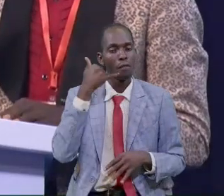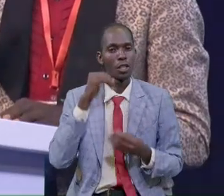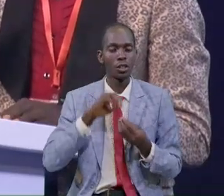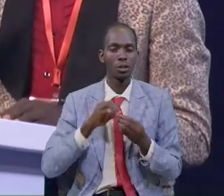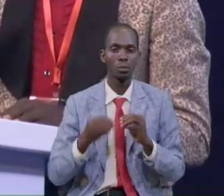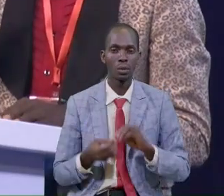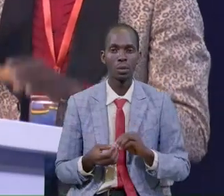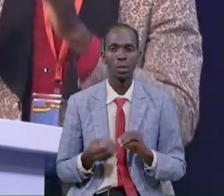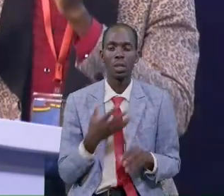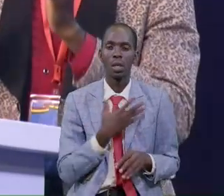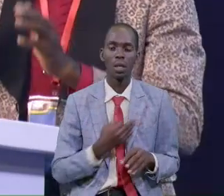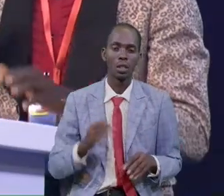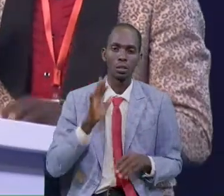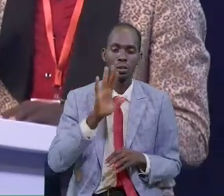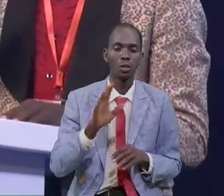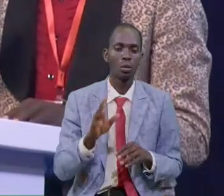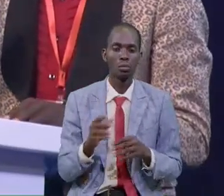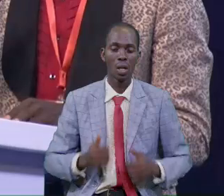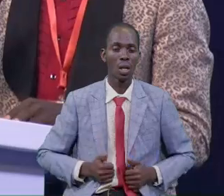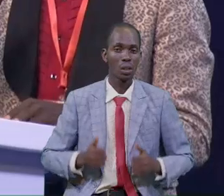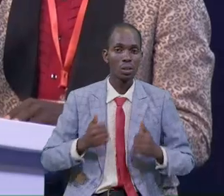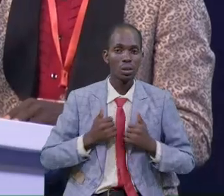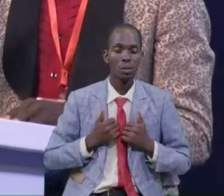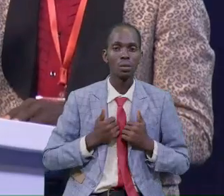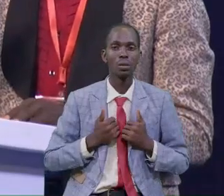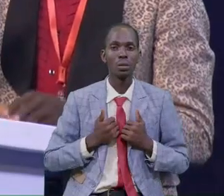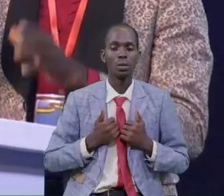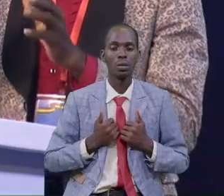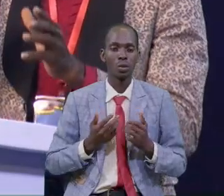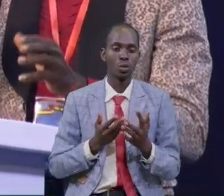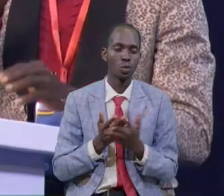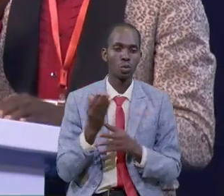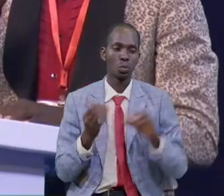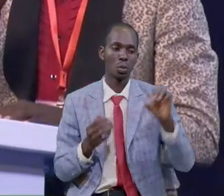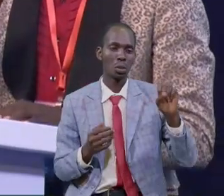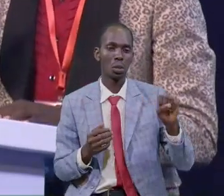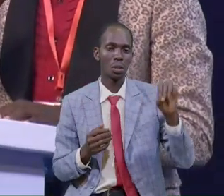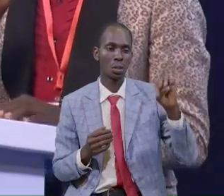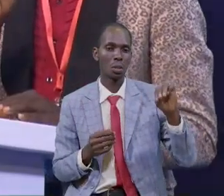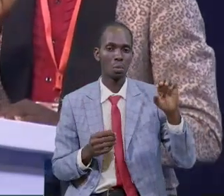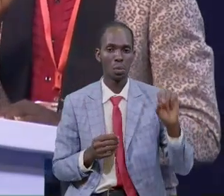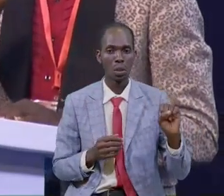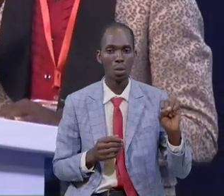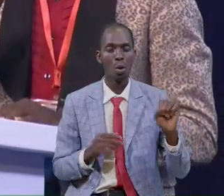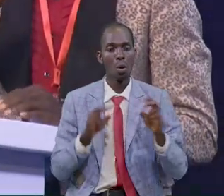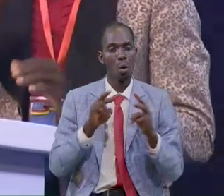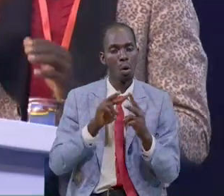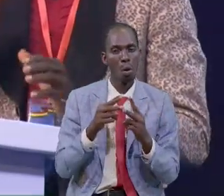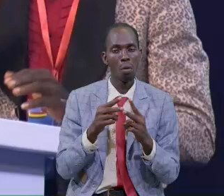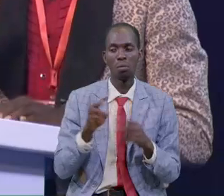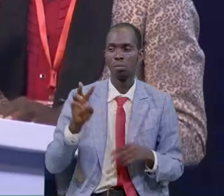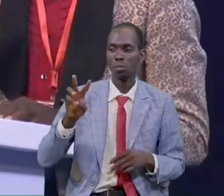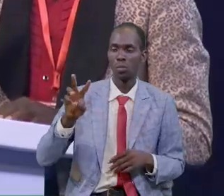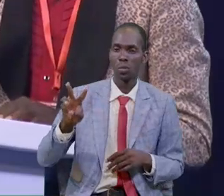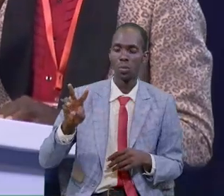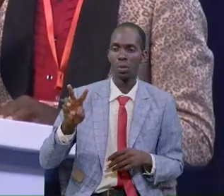your location, and the baby out via SMS, or SMS, so or WhatsApp, and now WhatsApp